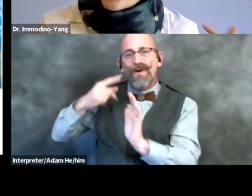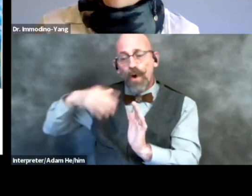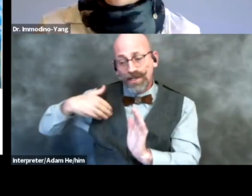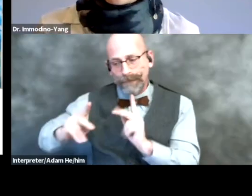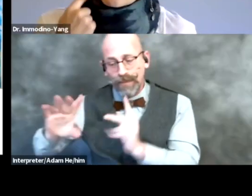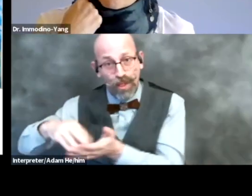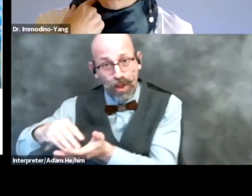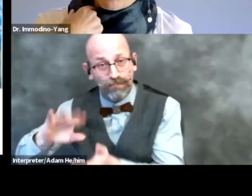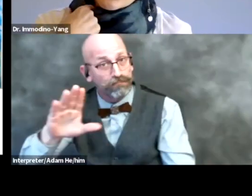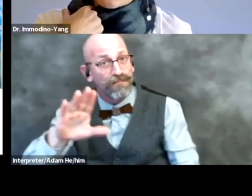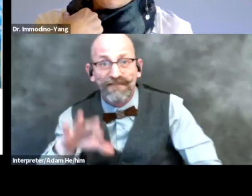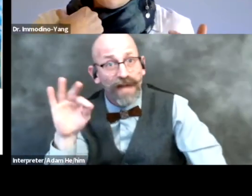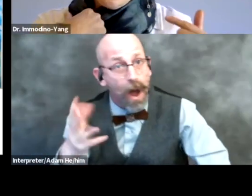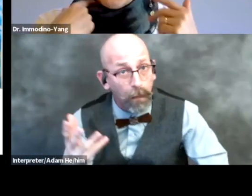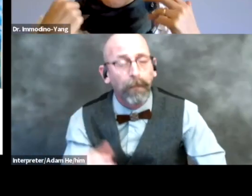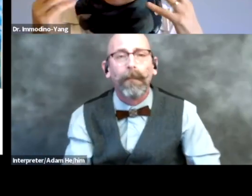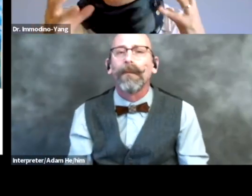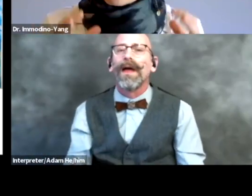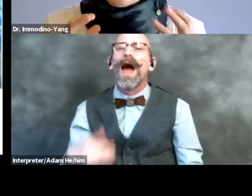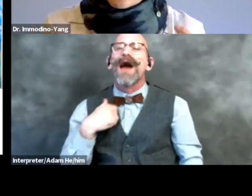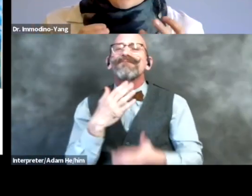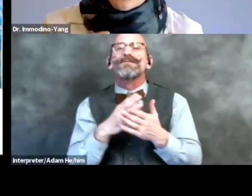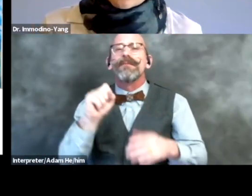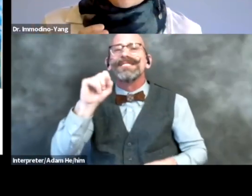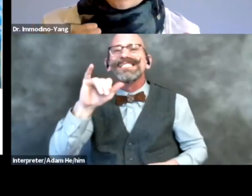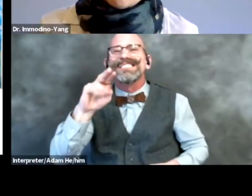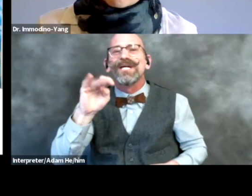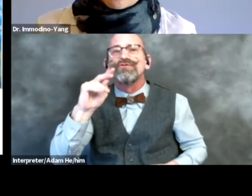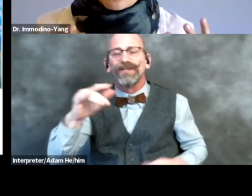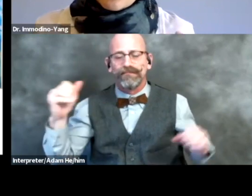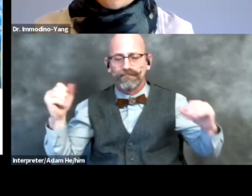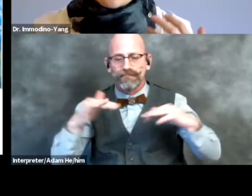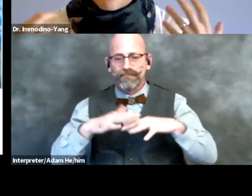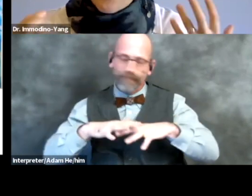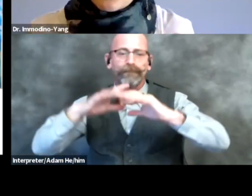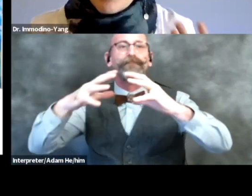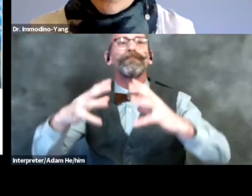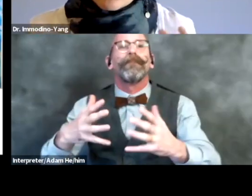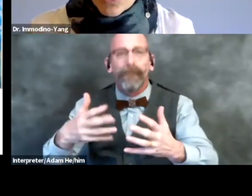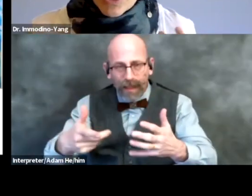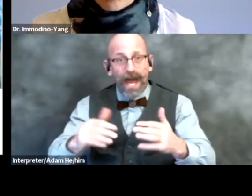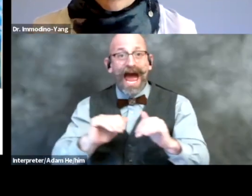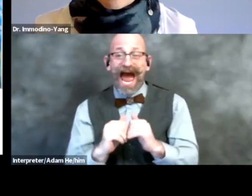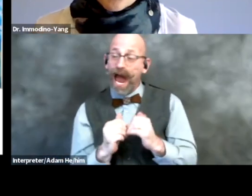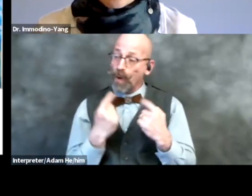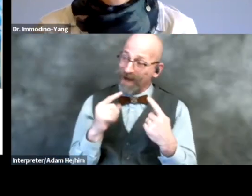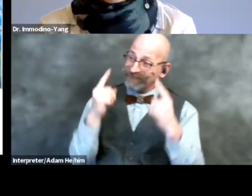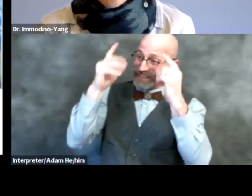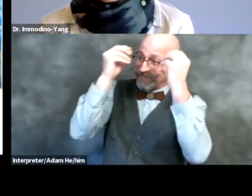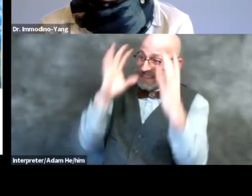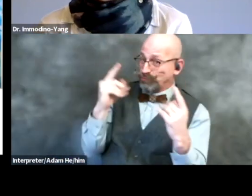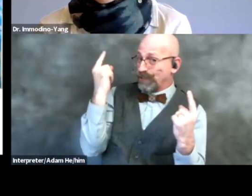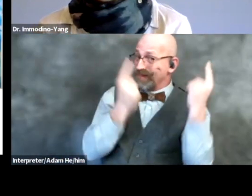kind of synergies between the ways that effective teachers think about the nature of